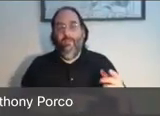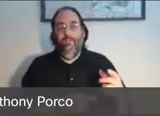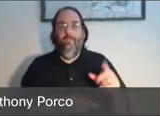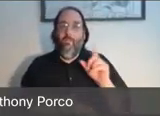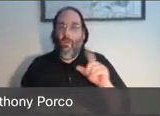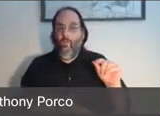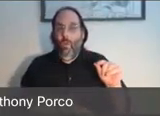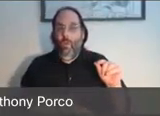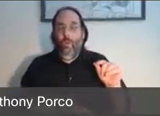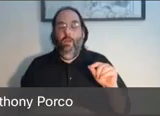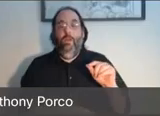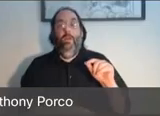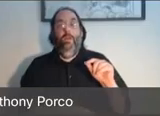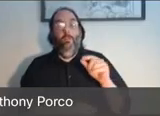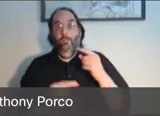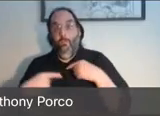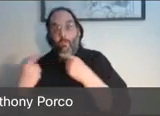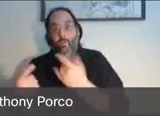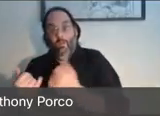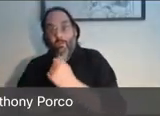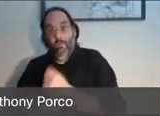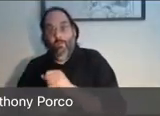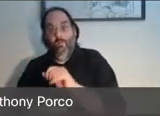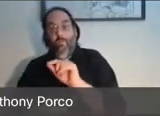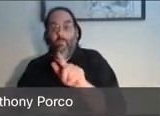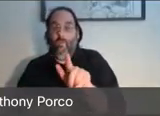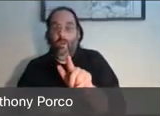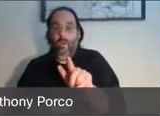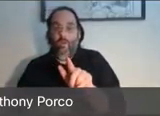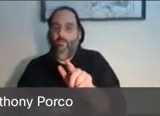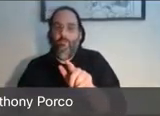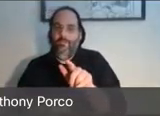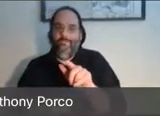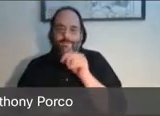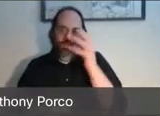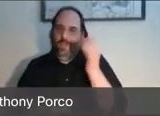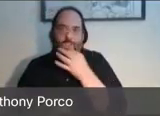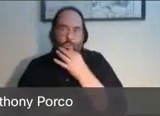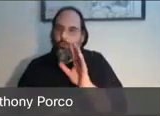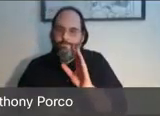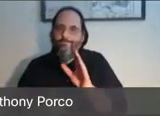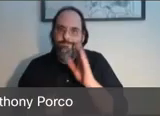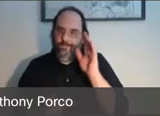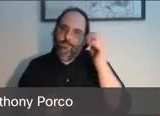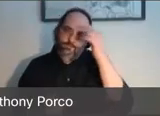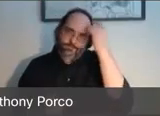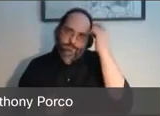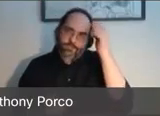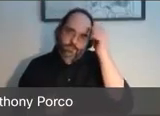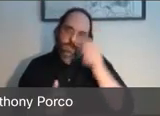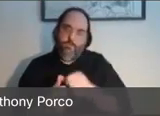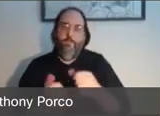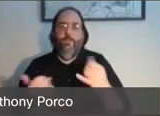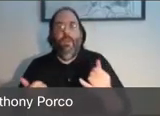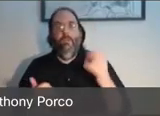2020 and those thus far in 2021 are not ones we will soon forget. Though today we've heard